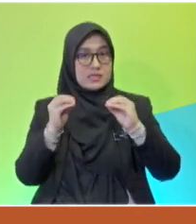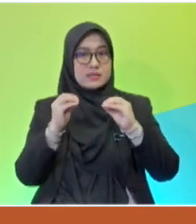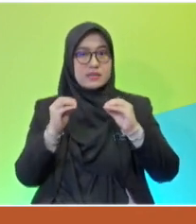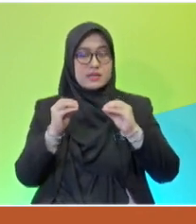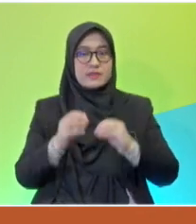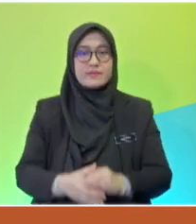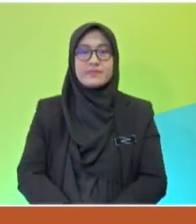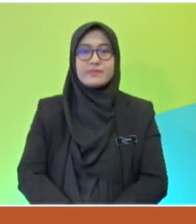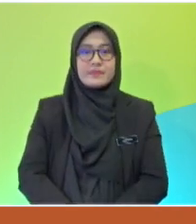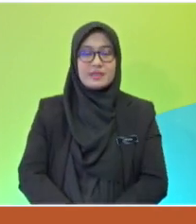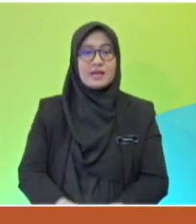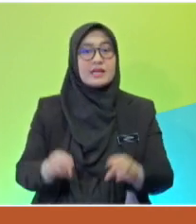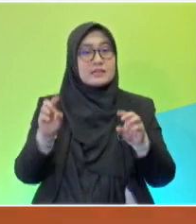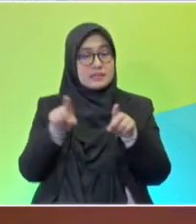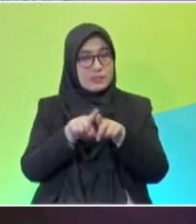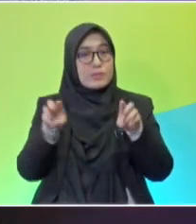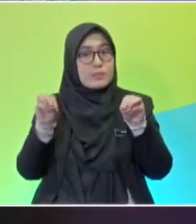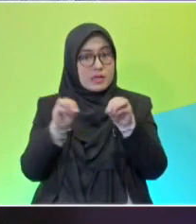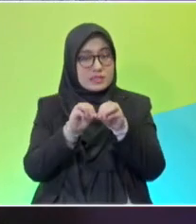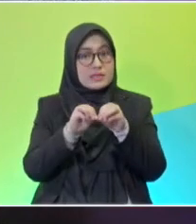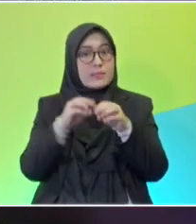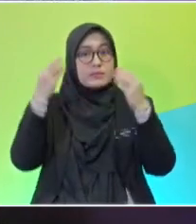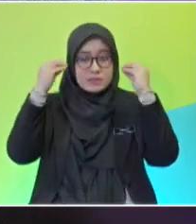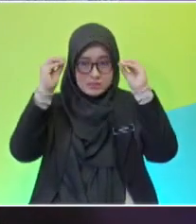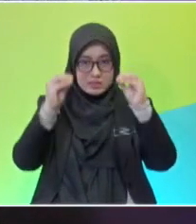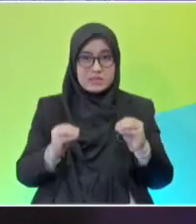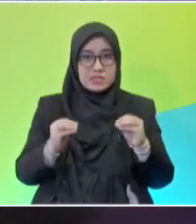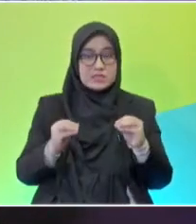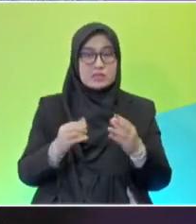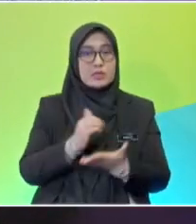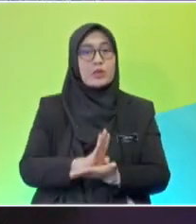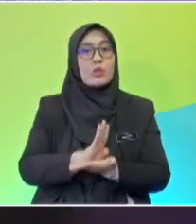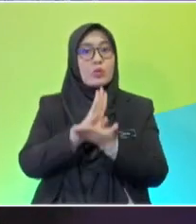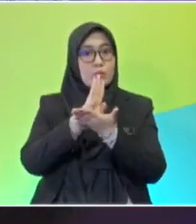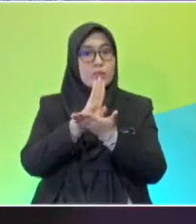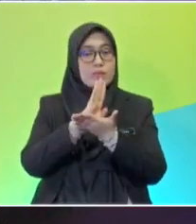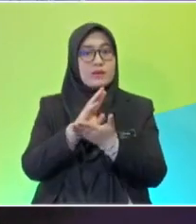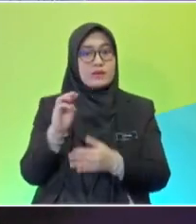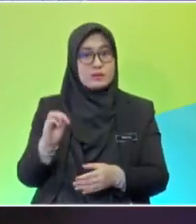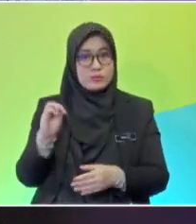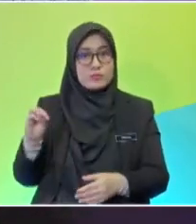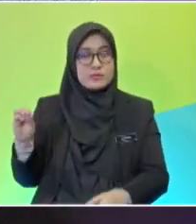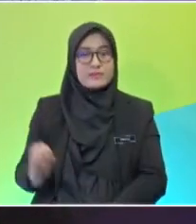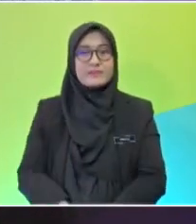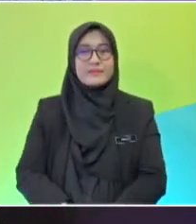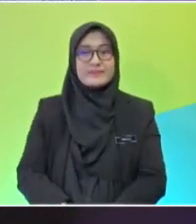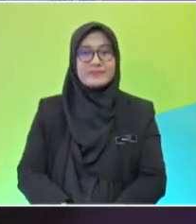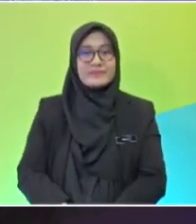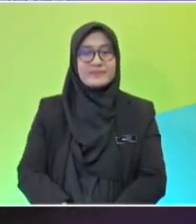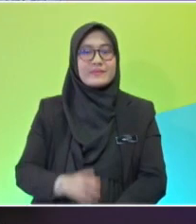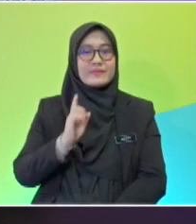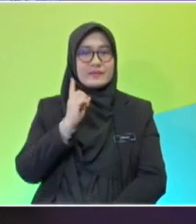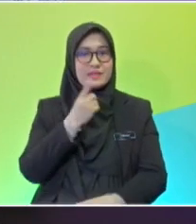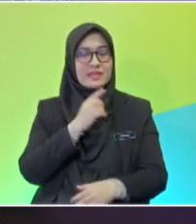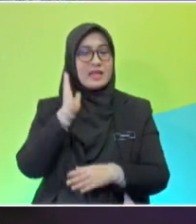teacher helper. Yes. Okay. Thank you so much, Miss Ima, for sharing with us the 6 different performance levels. But for our fellow viewers, we will be taking a